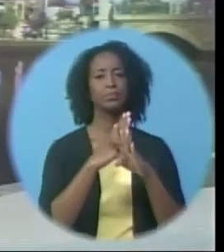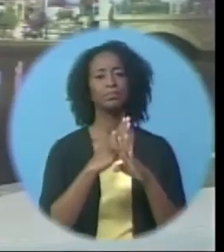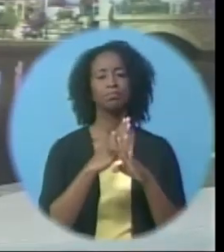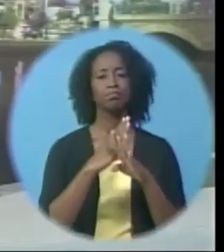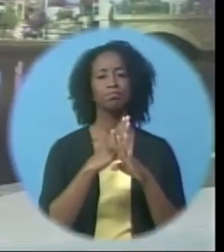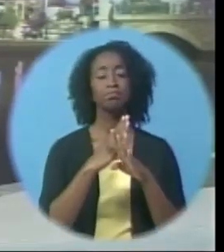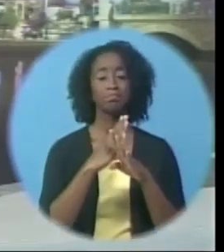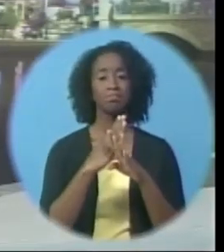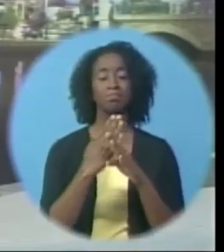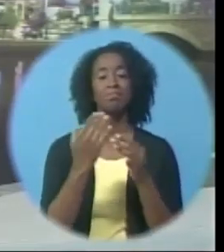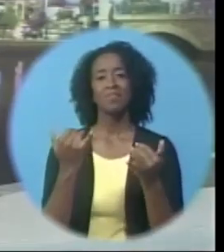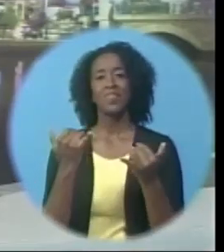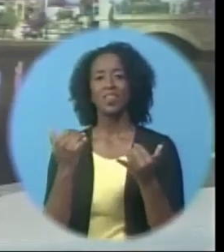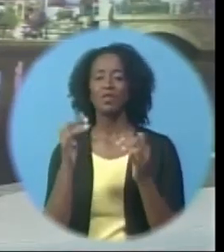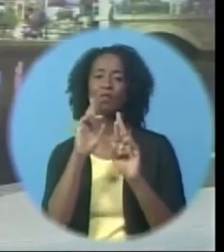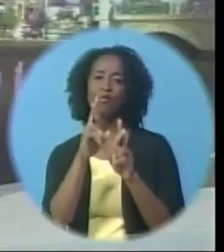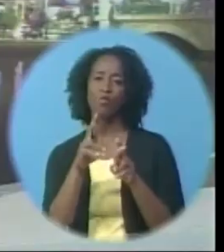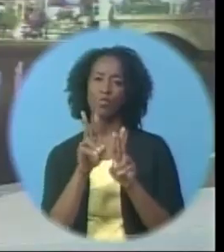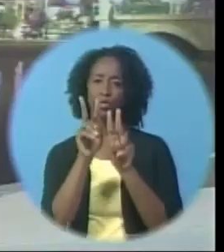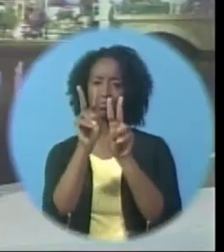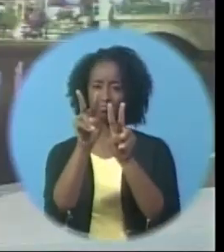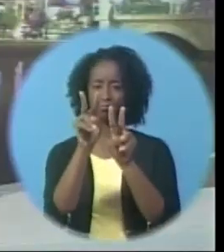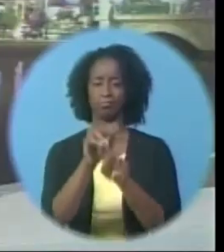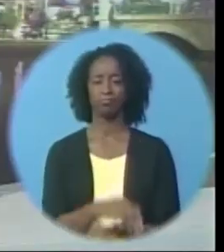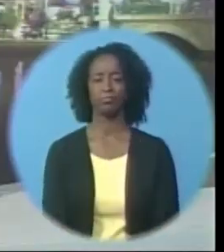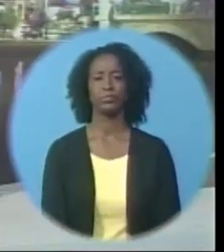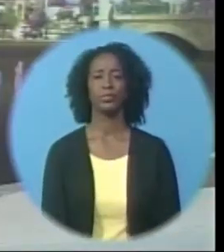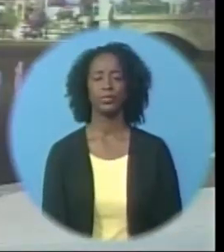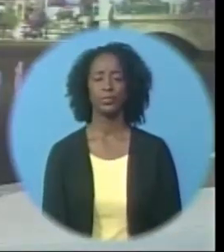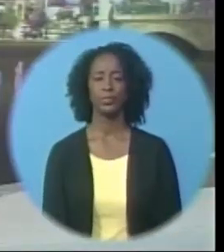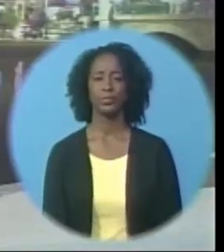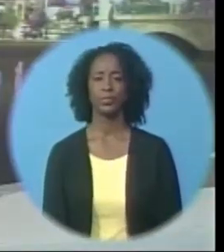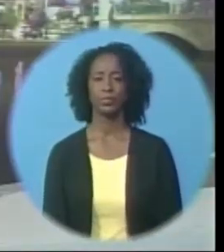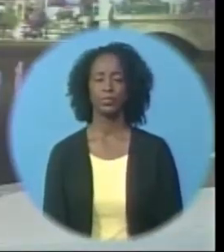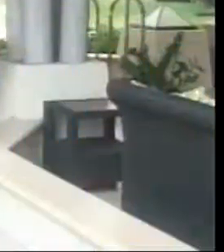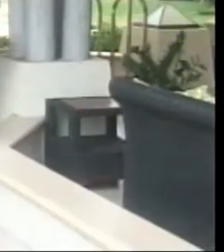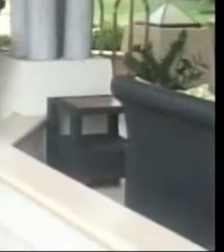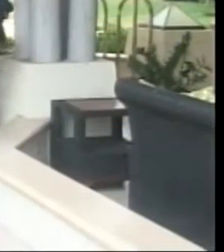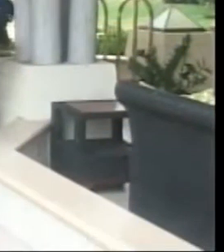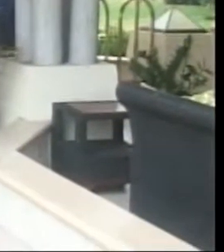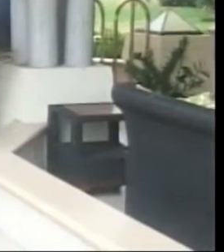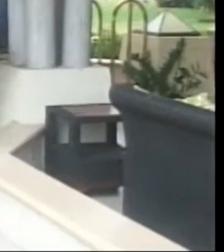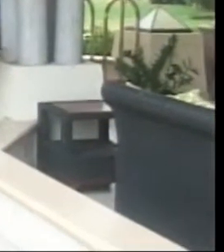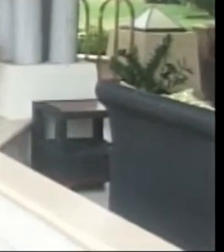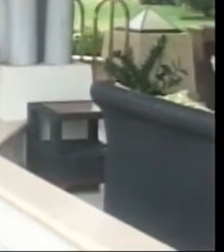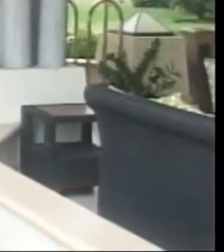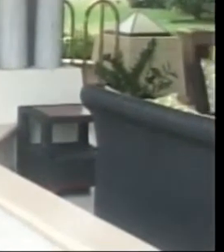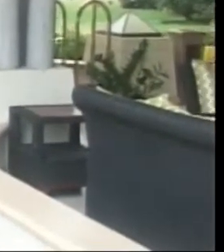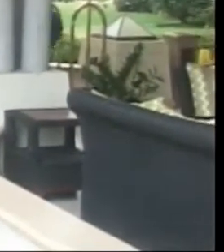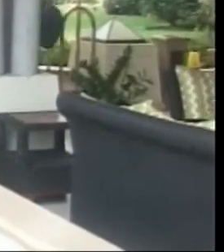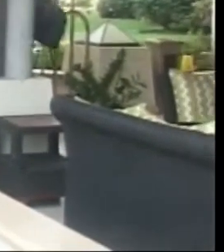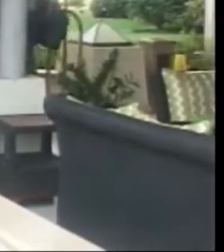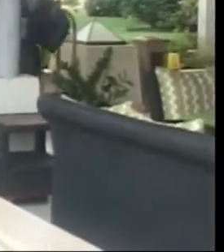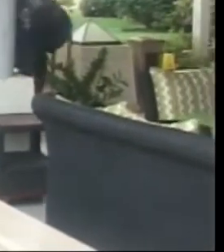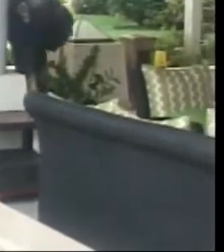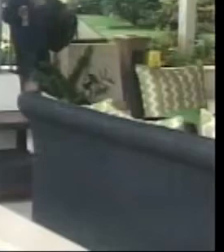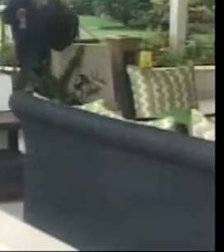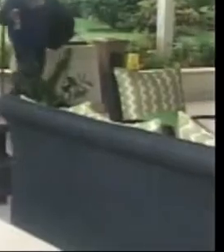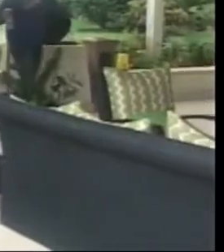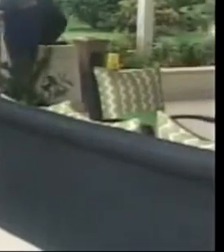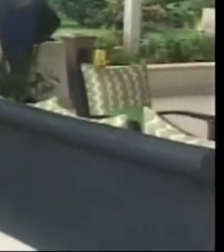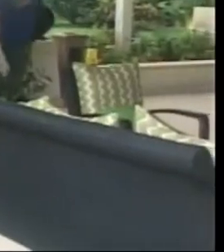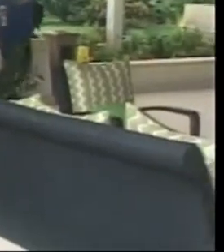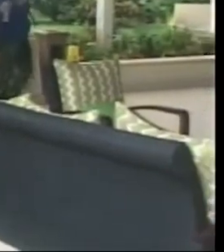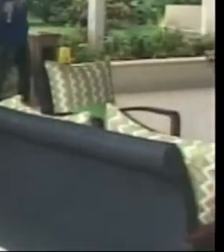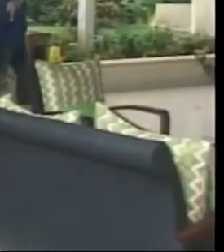major effect on the country. Kareem Smith tells us how. Tourism officials remain focused on combating threats to